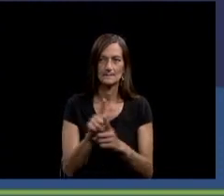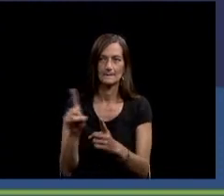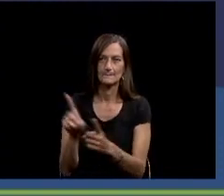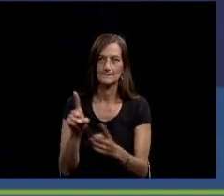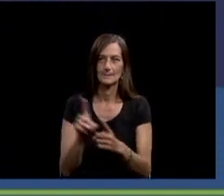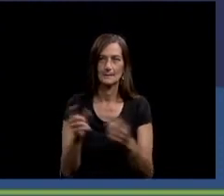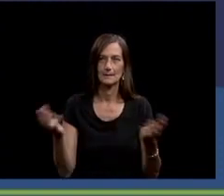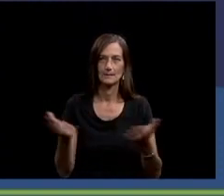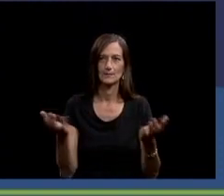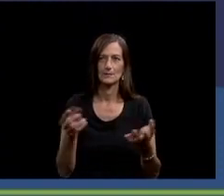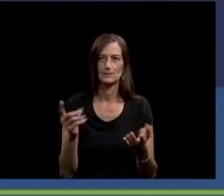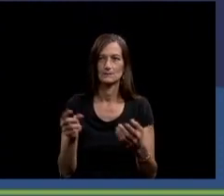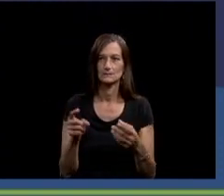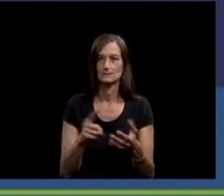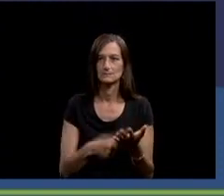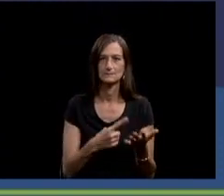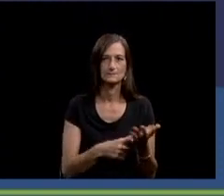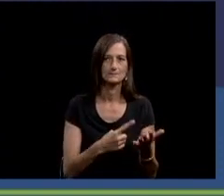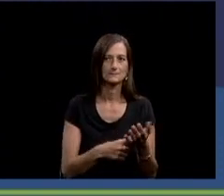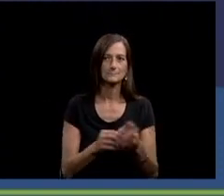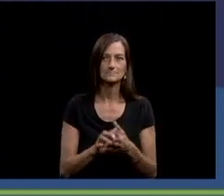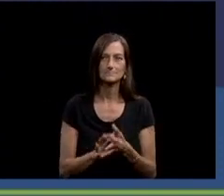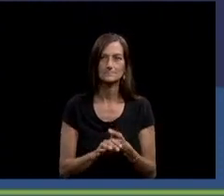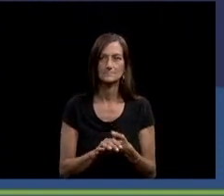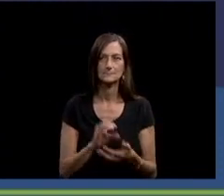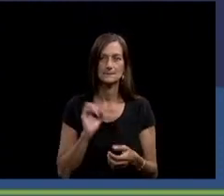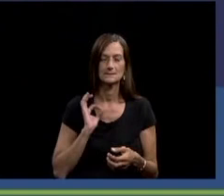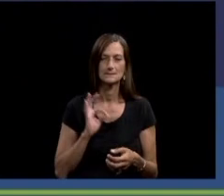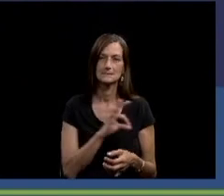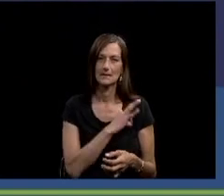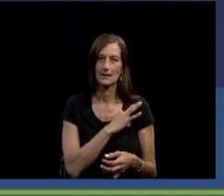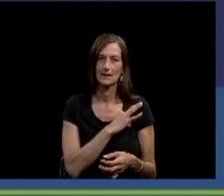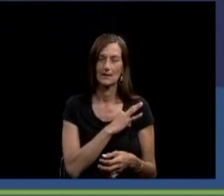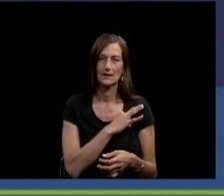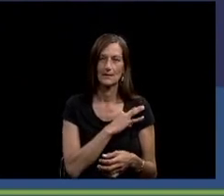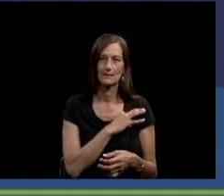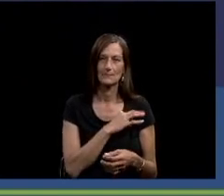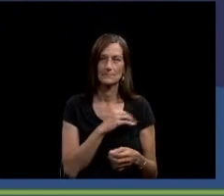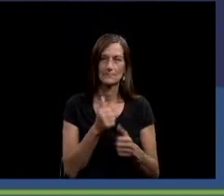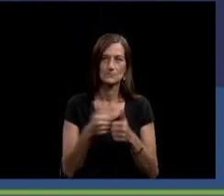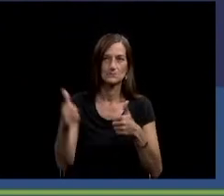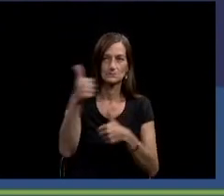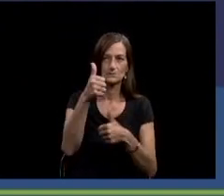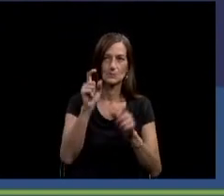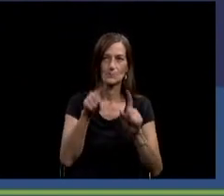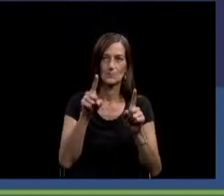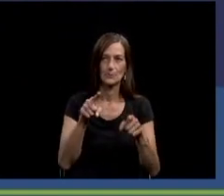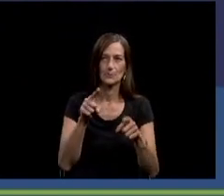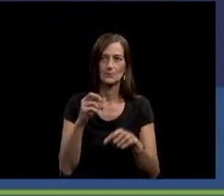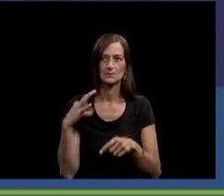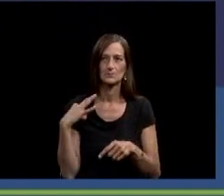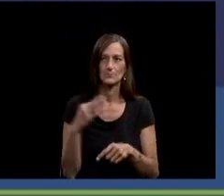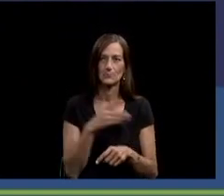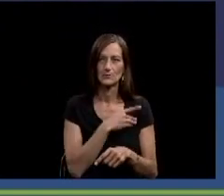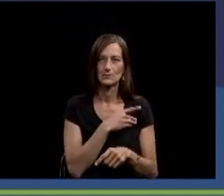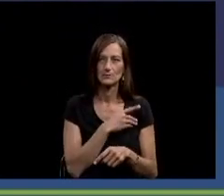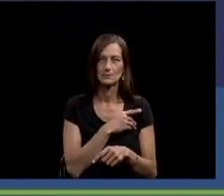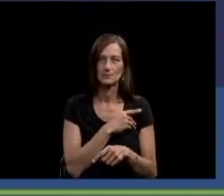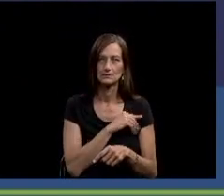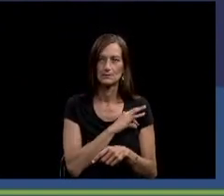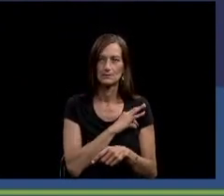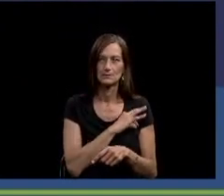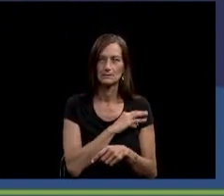staff, particularly the executive staff, serve on various boards and community groups. We also have additional opportunities